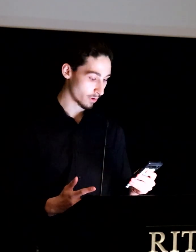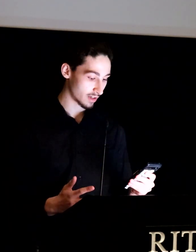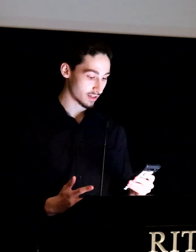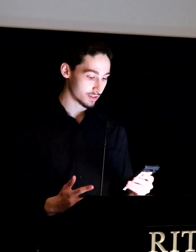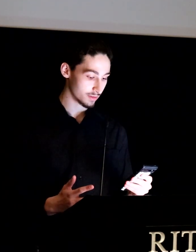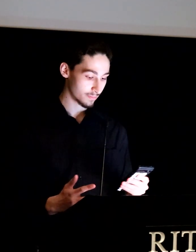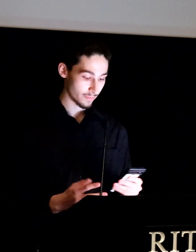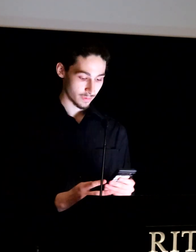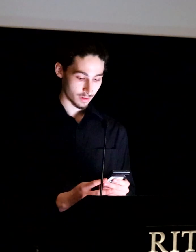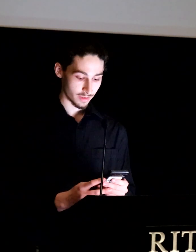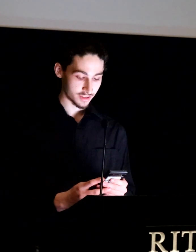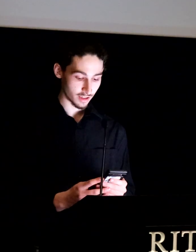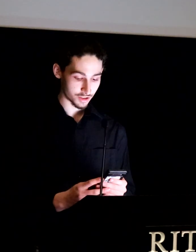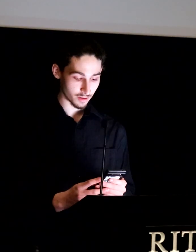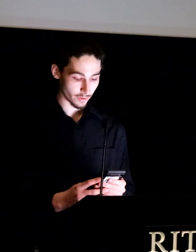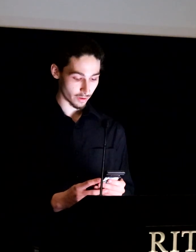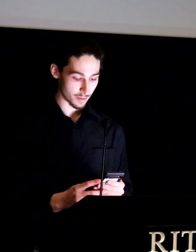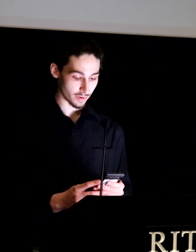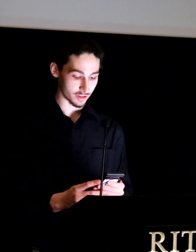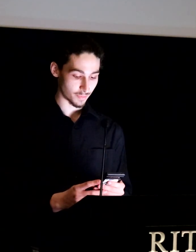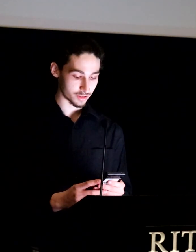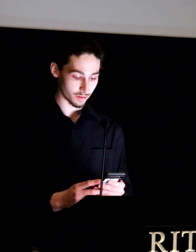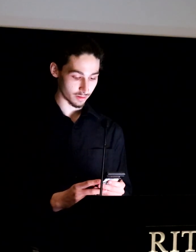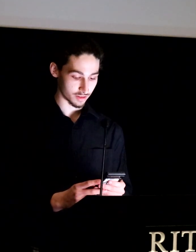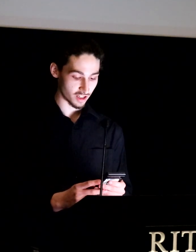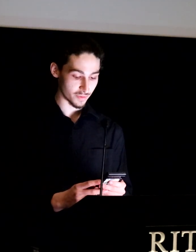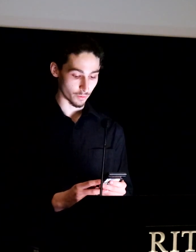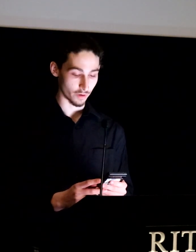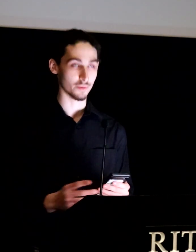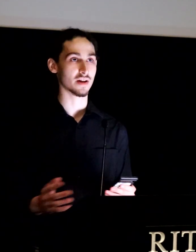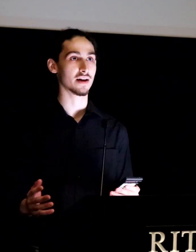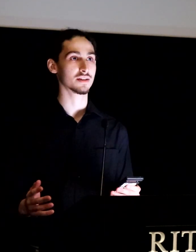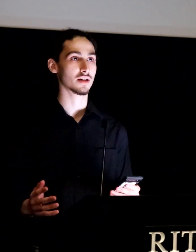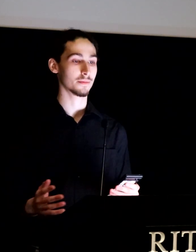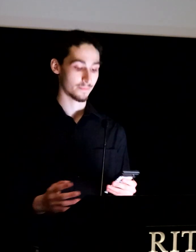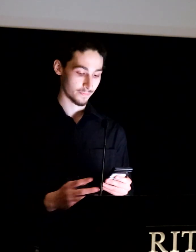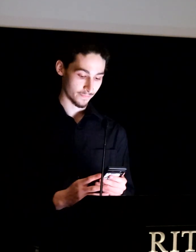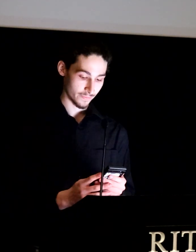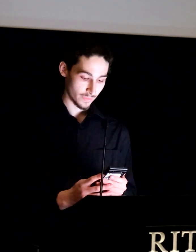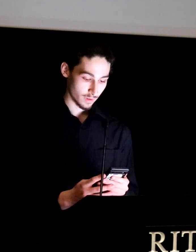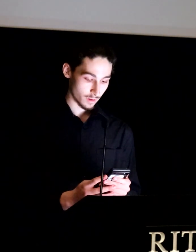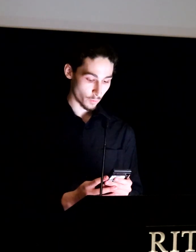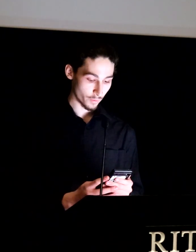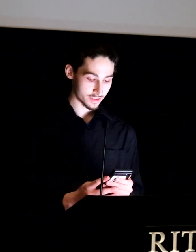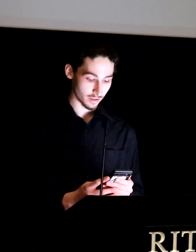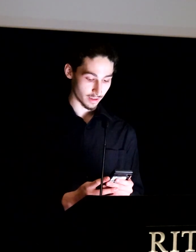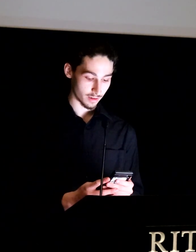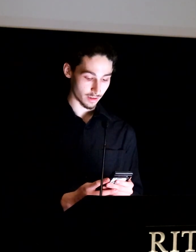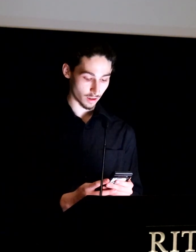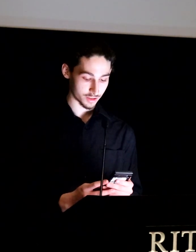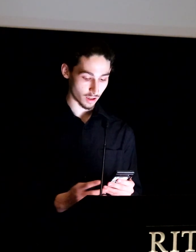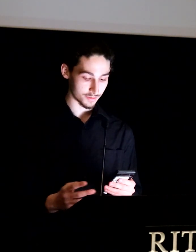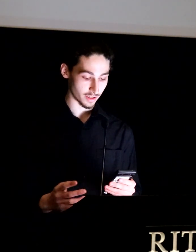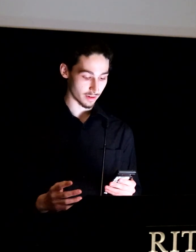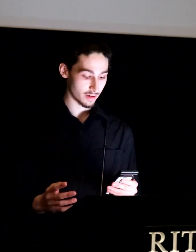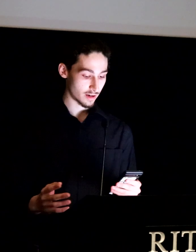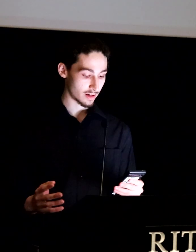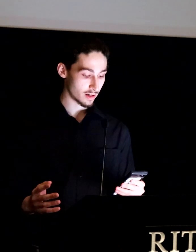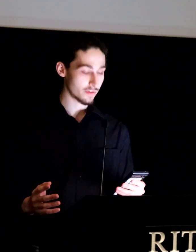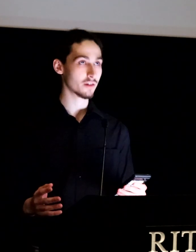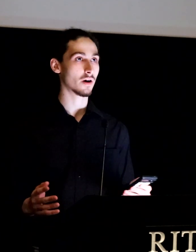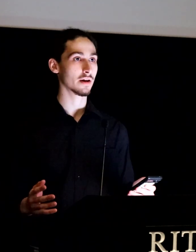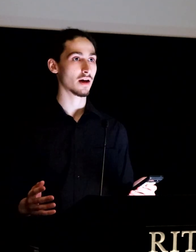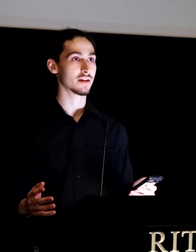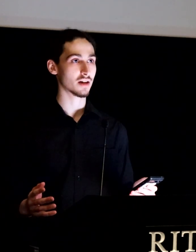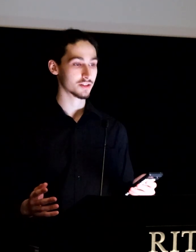nonprofit organization. This initiative earned him a Special Achievement Award from the IDSA. More recently, he launched Offsite,